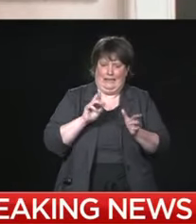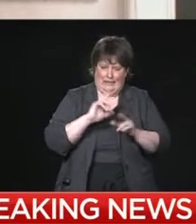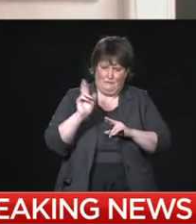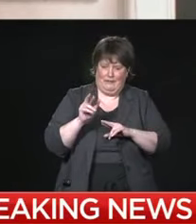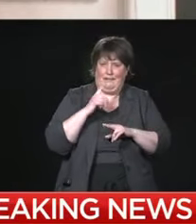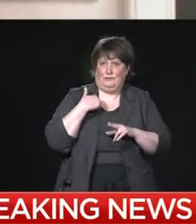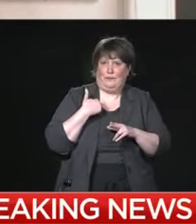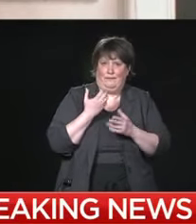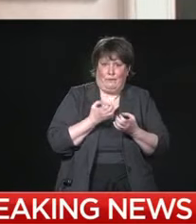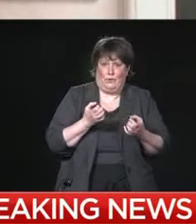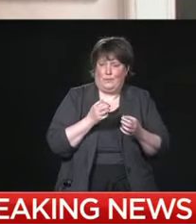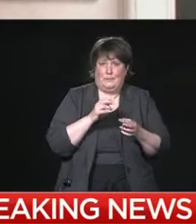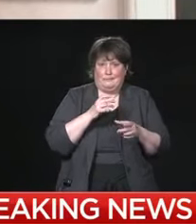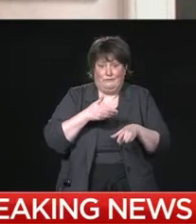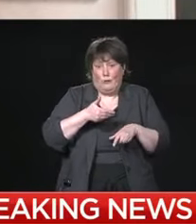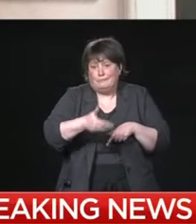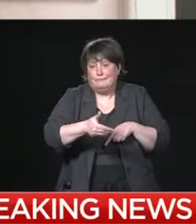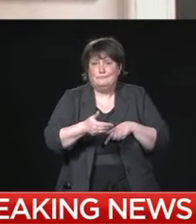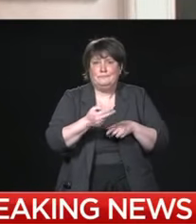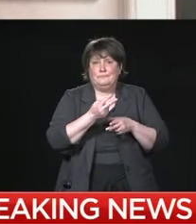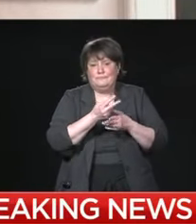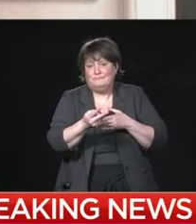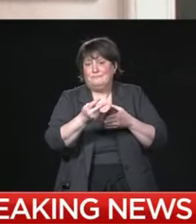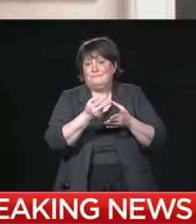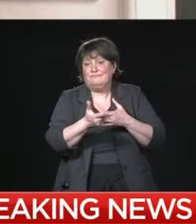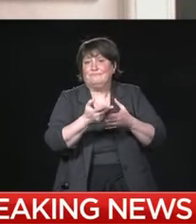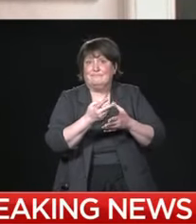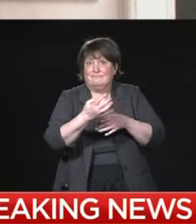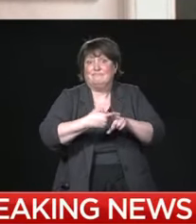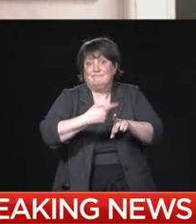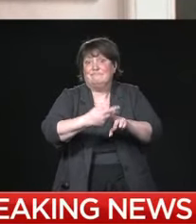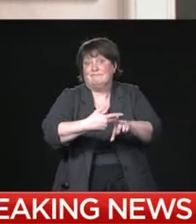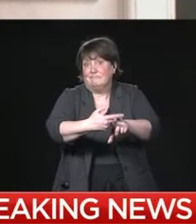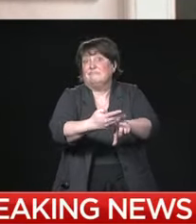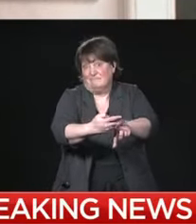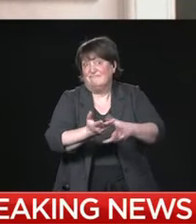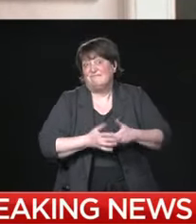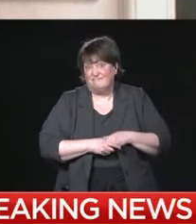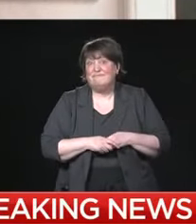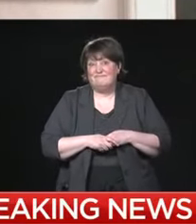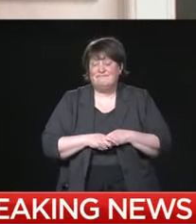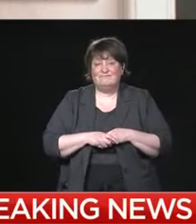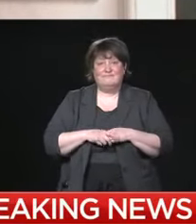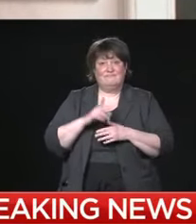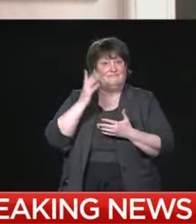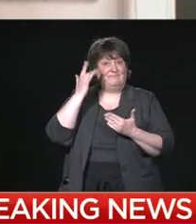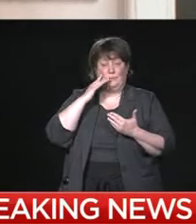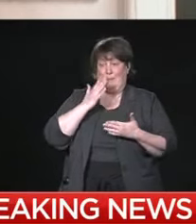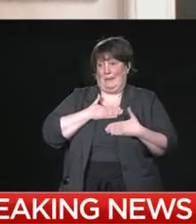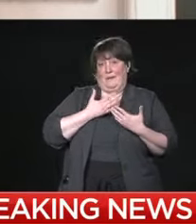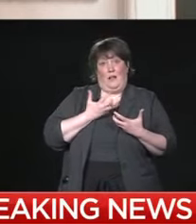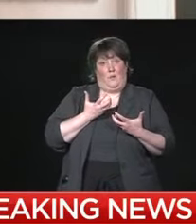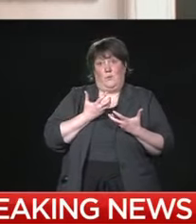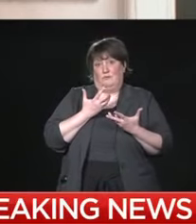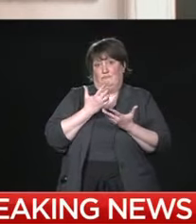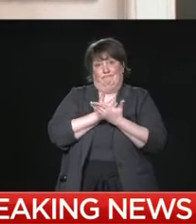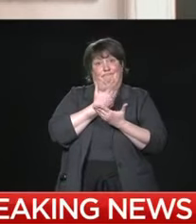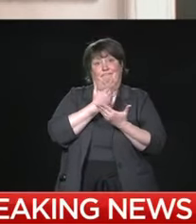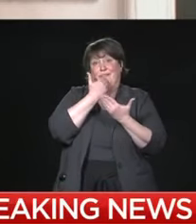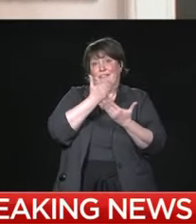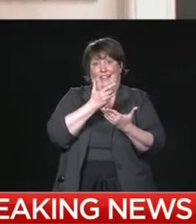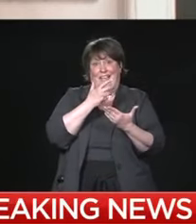essential equipment for the coming weeks, for the coming months. And that's why I am so pleased to be able to thank